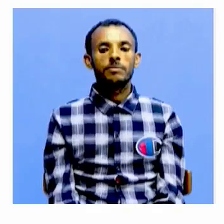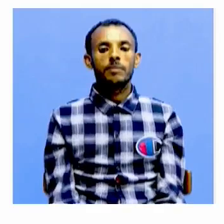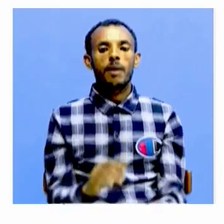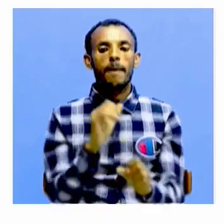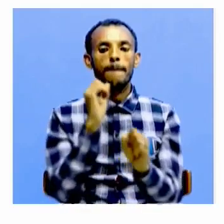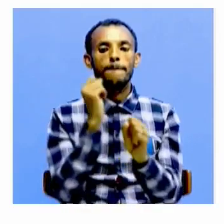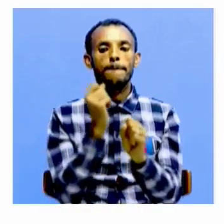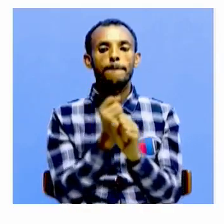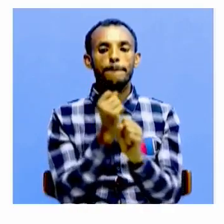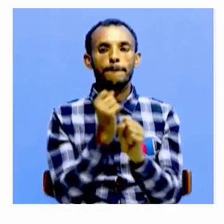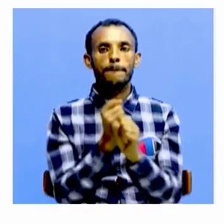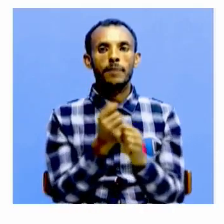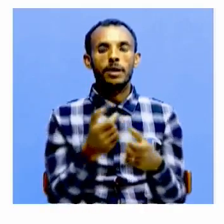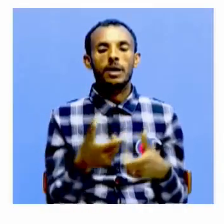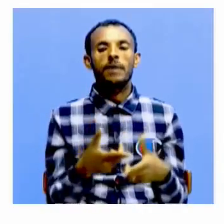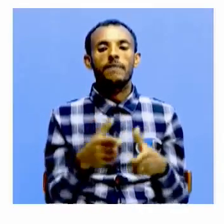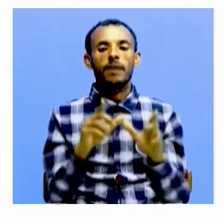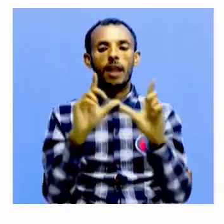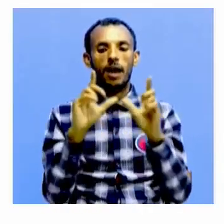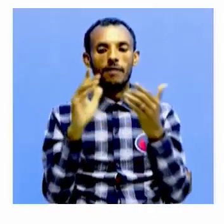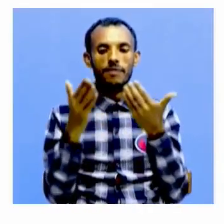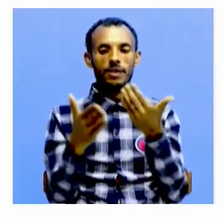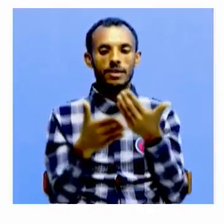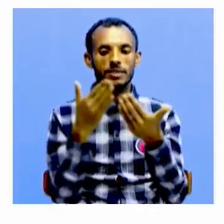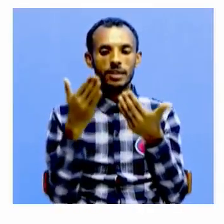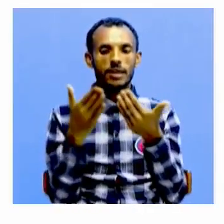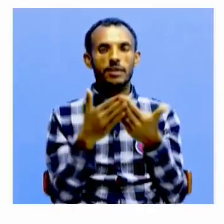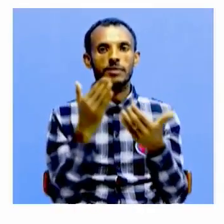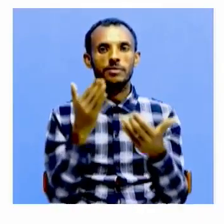make life easier,